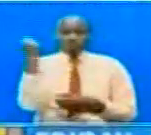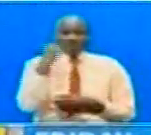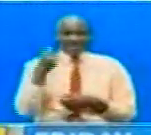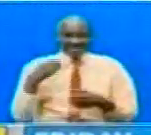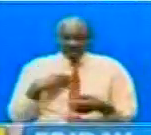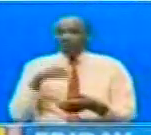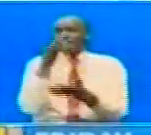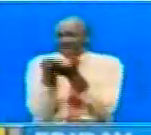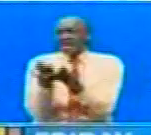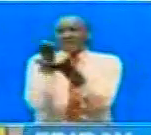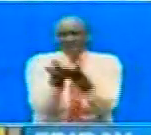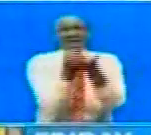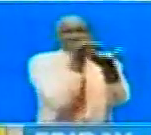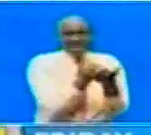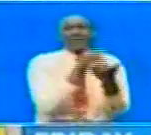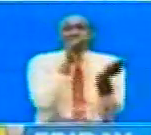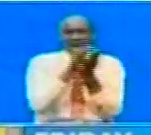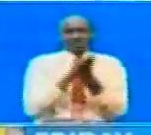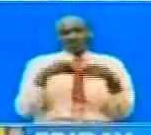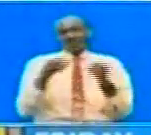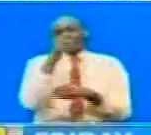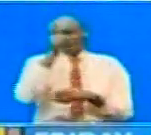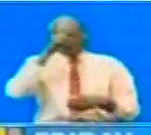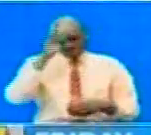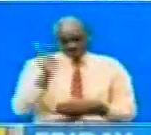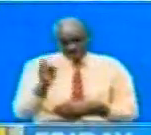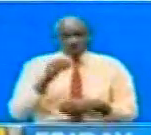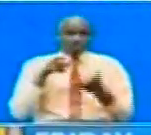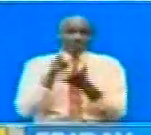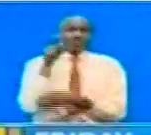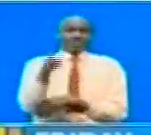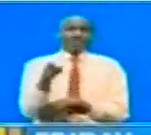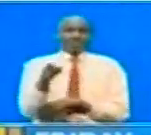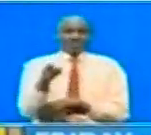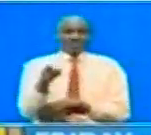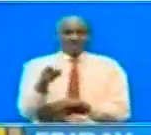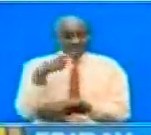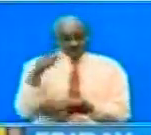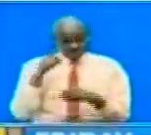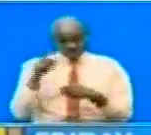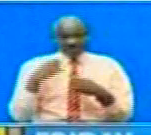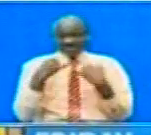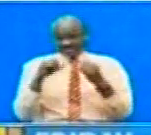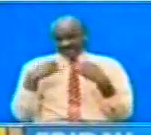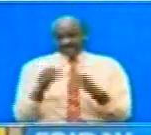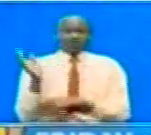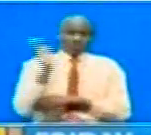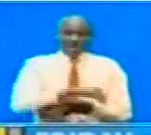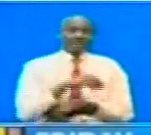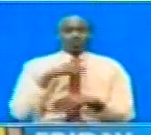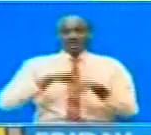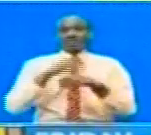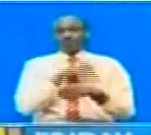begging a number of banks to restructure 5 billion shillings debt to free up cash flow as the miller seeks to return to